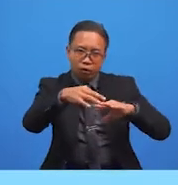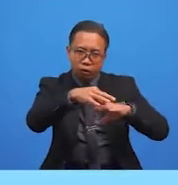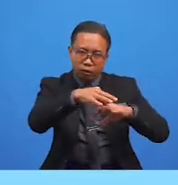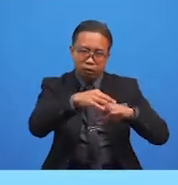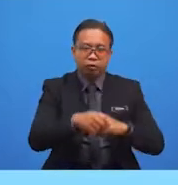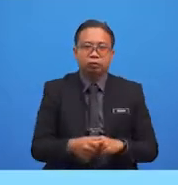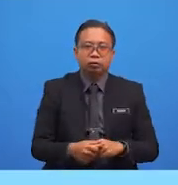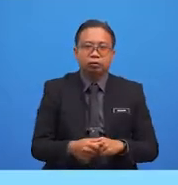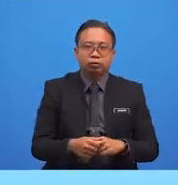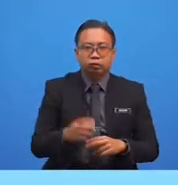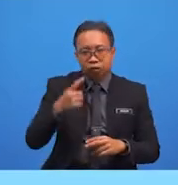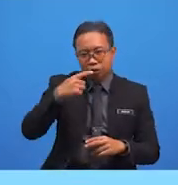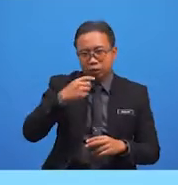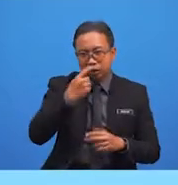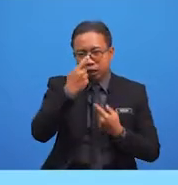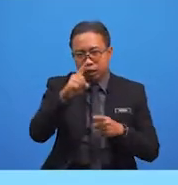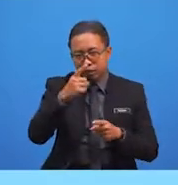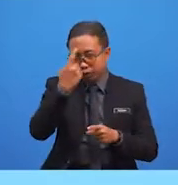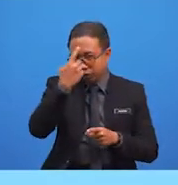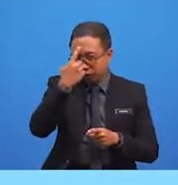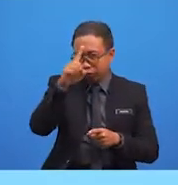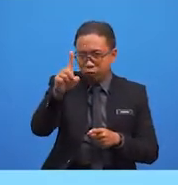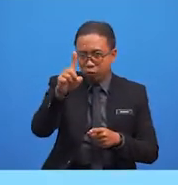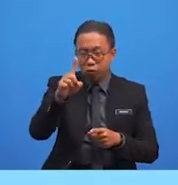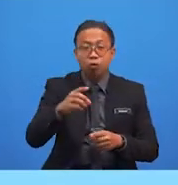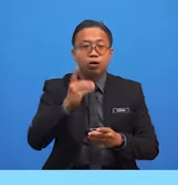I might ask her to come over for dinner.